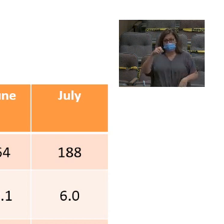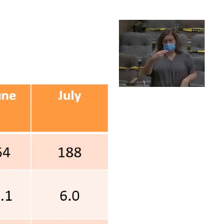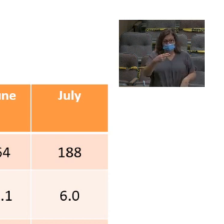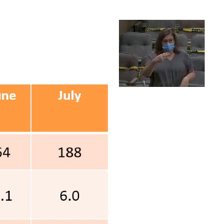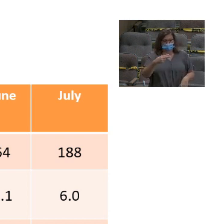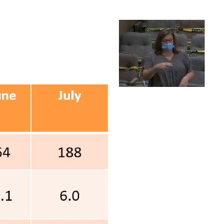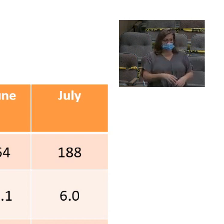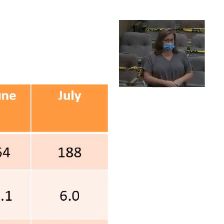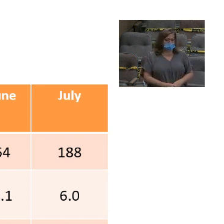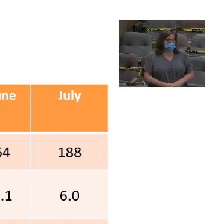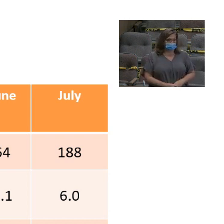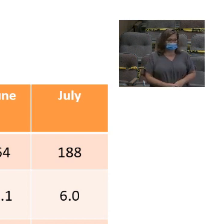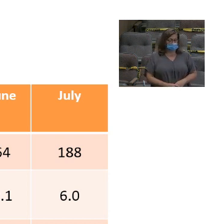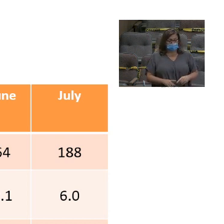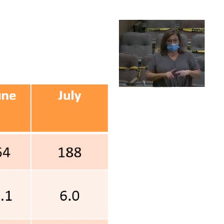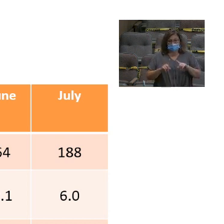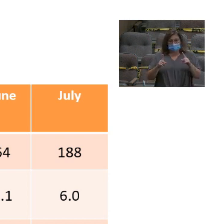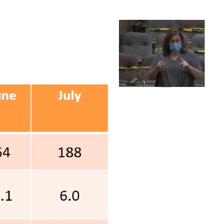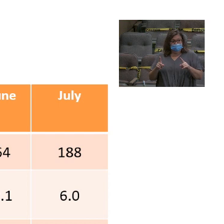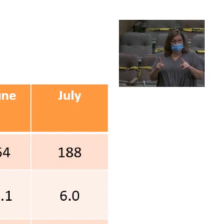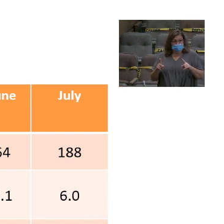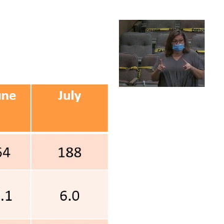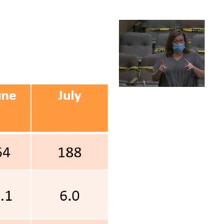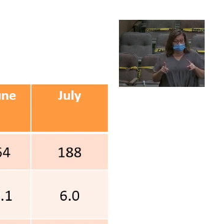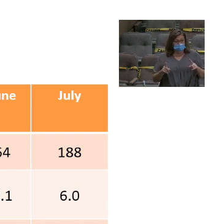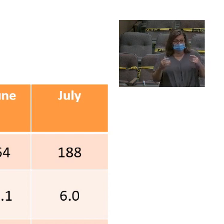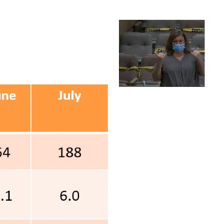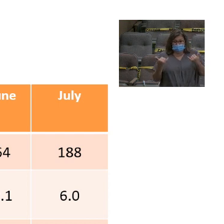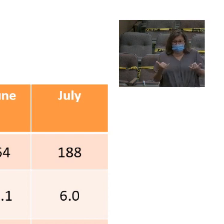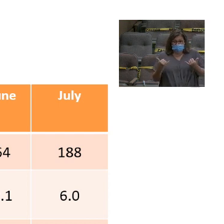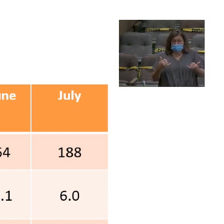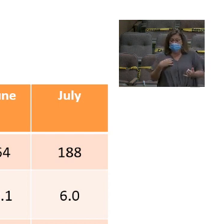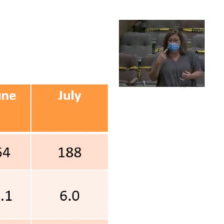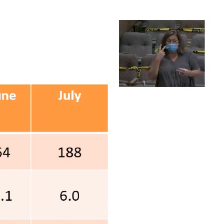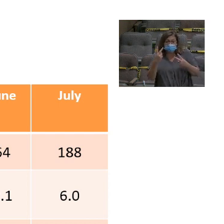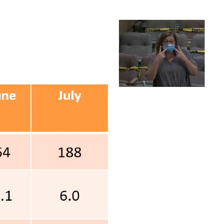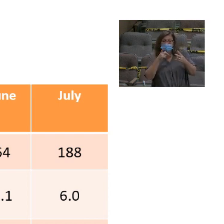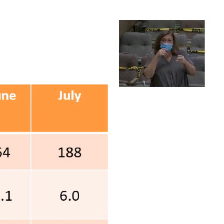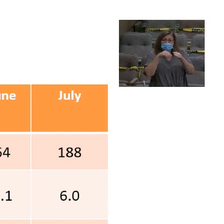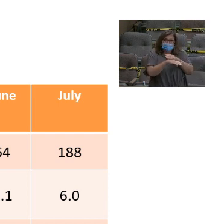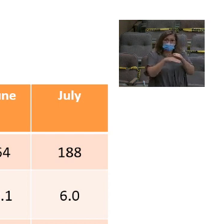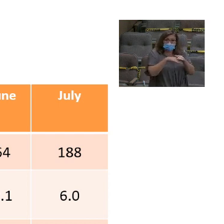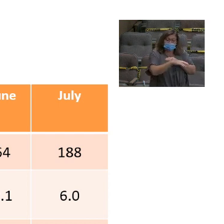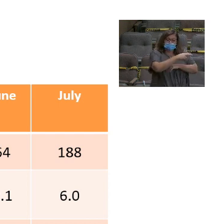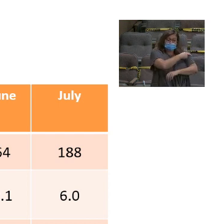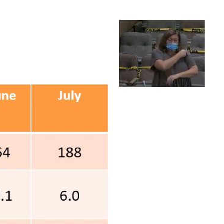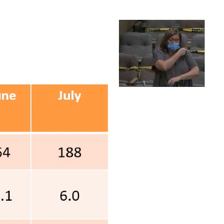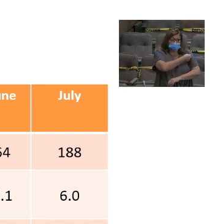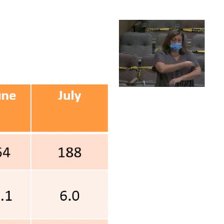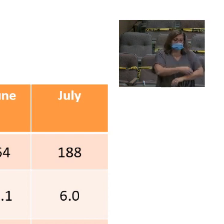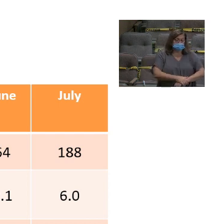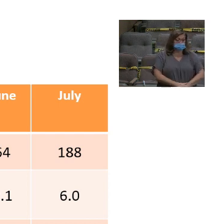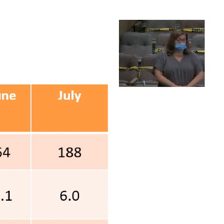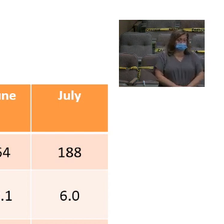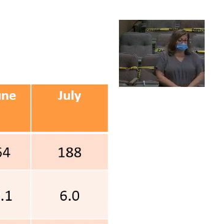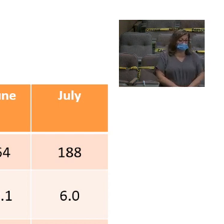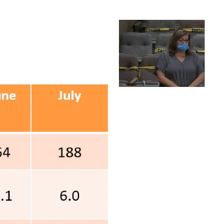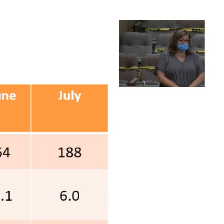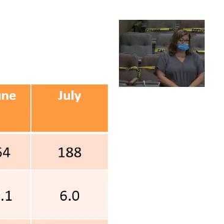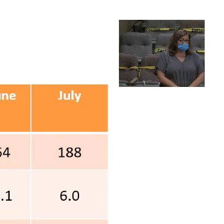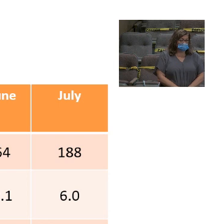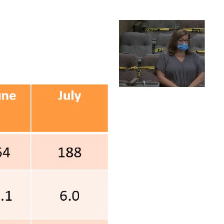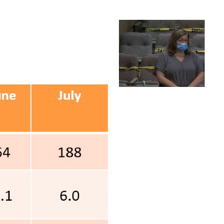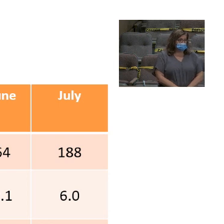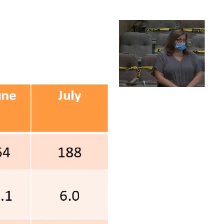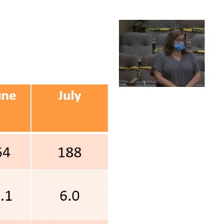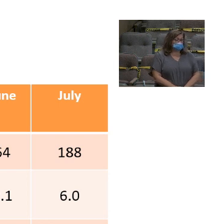the overall acuity of patients that we're seeing now, the number of patients and the percentage of patients that are